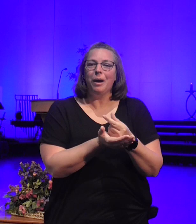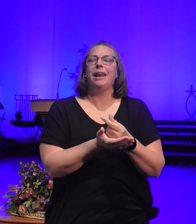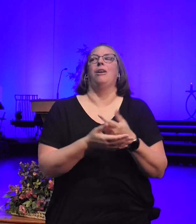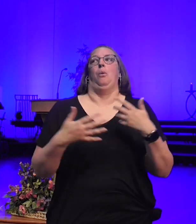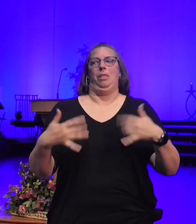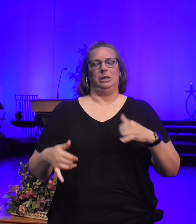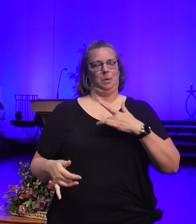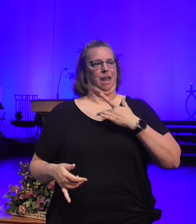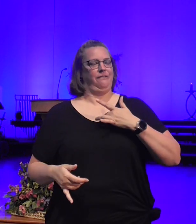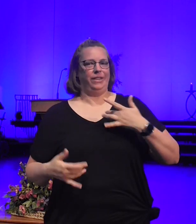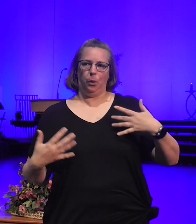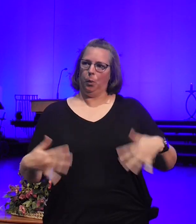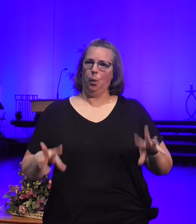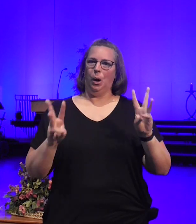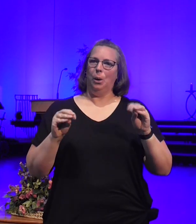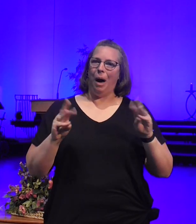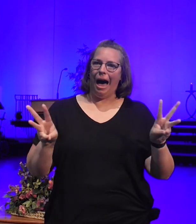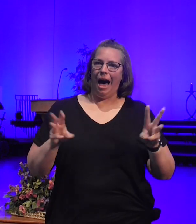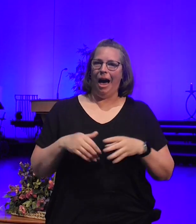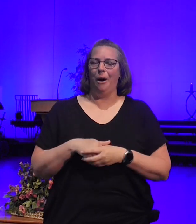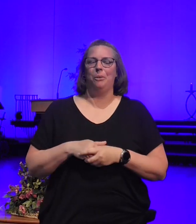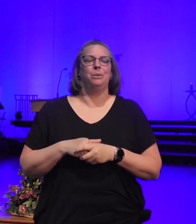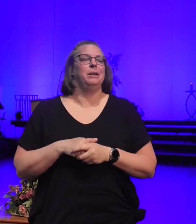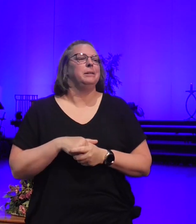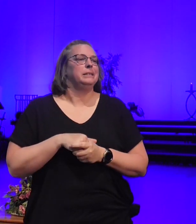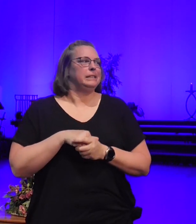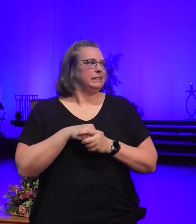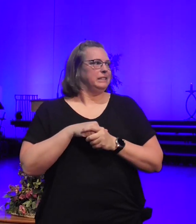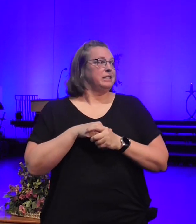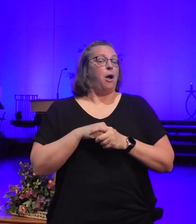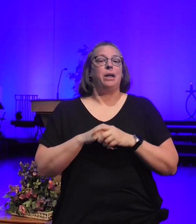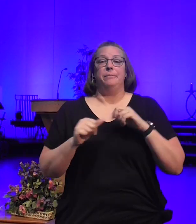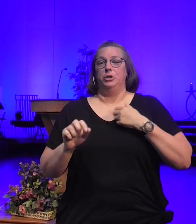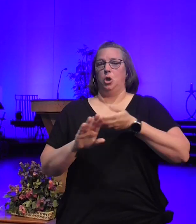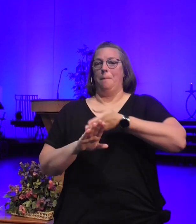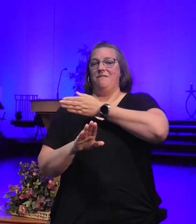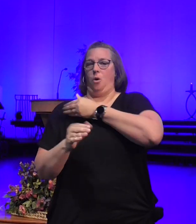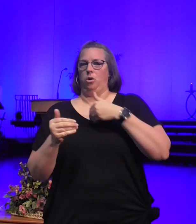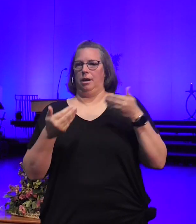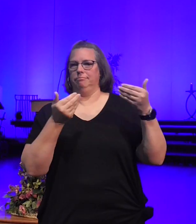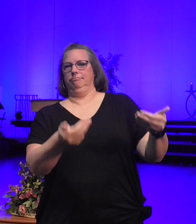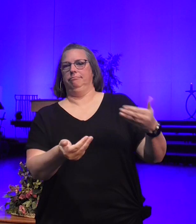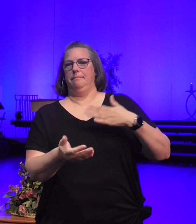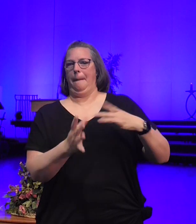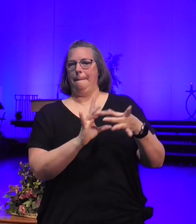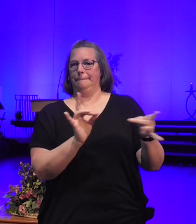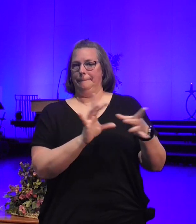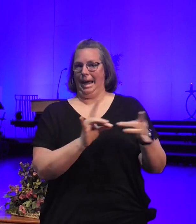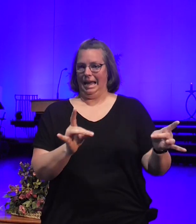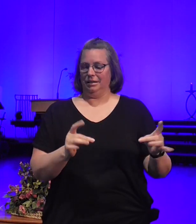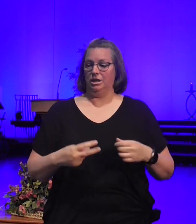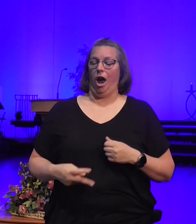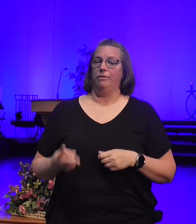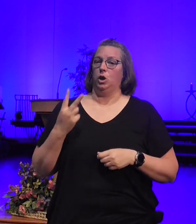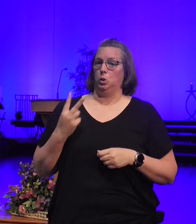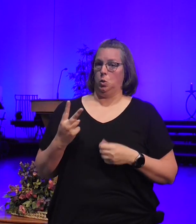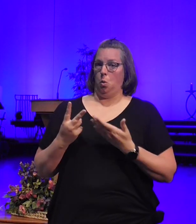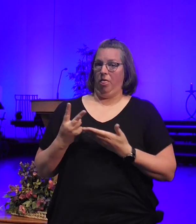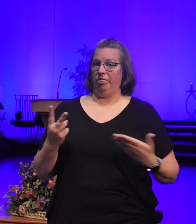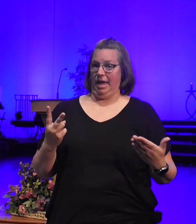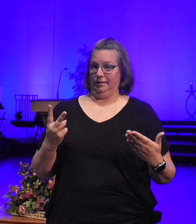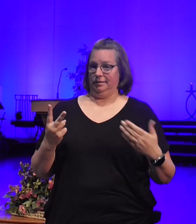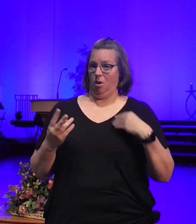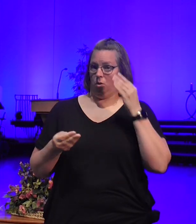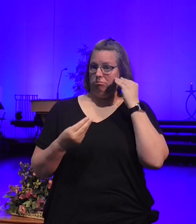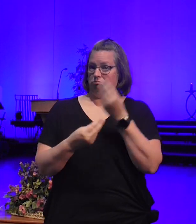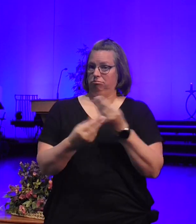me feel like. Wow, how wonderful. Hey, before I jump into my message today, I have two things that I want